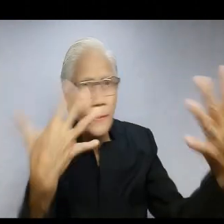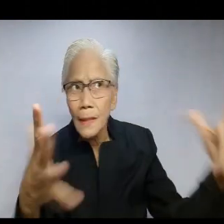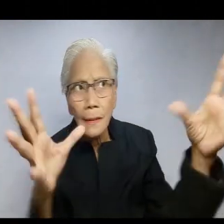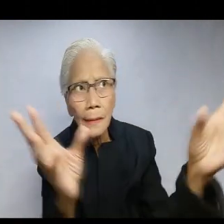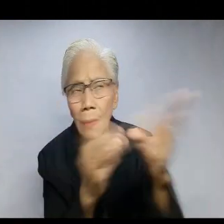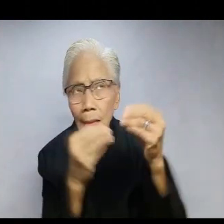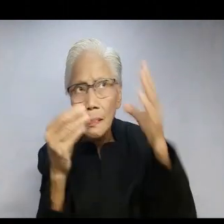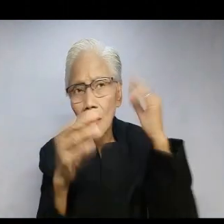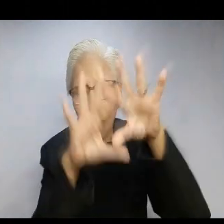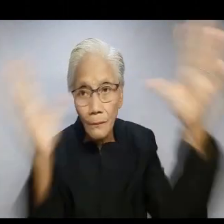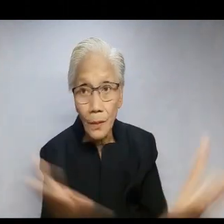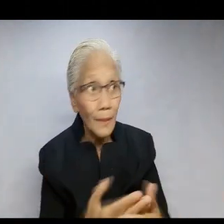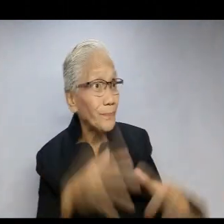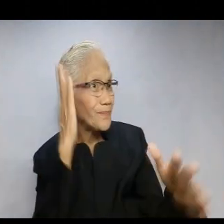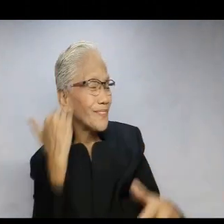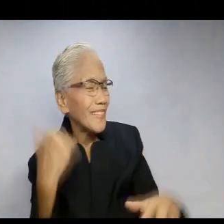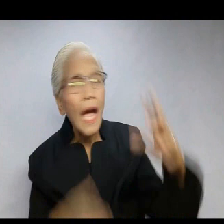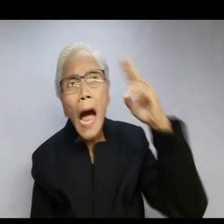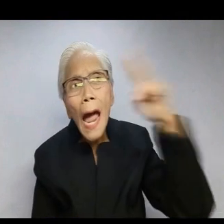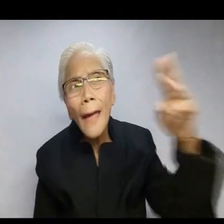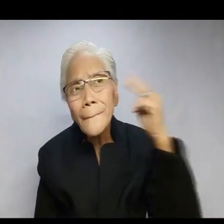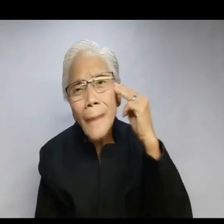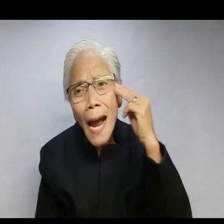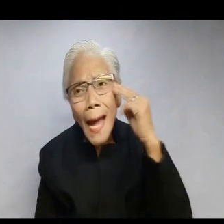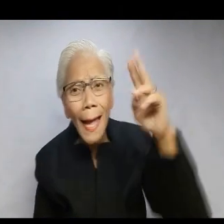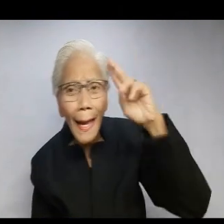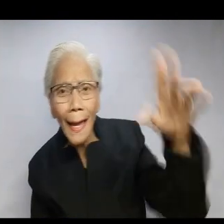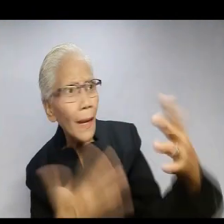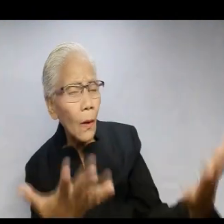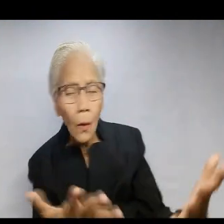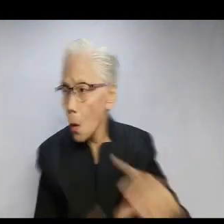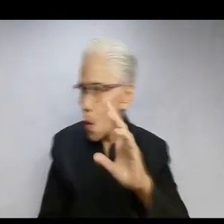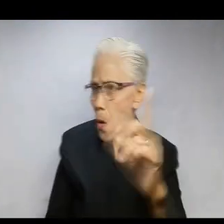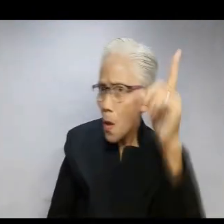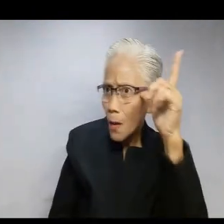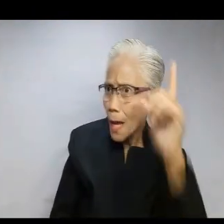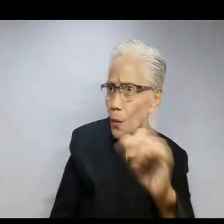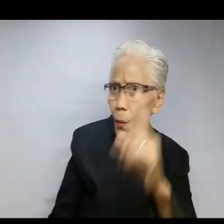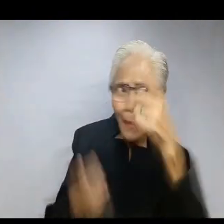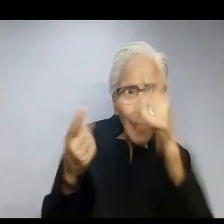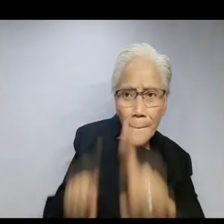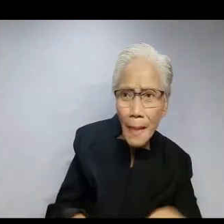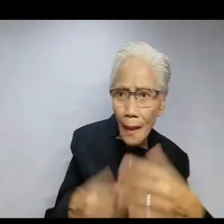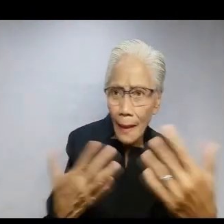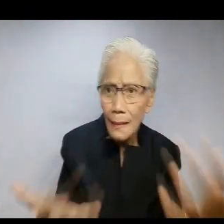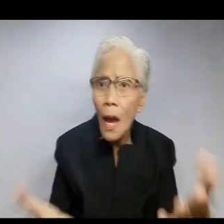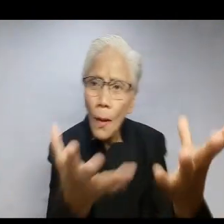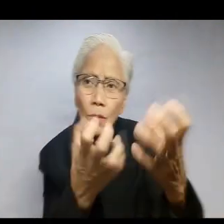station that would soon be heard around the world. Hey, Mike, can I talk to you? You bet, Logan. What's